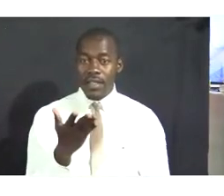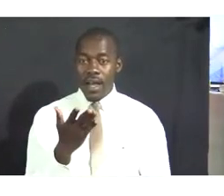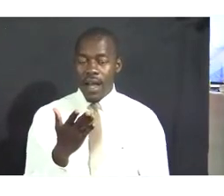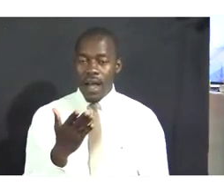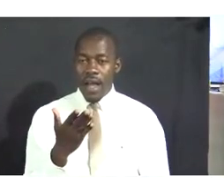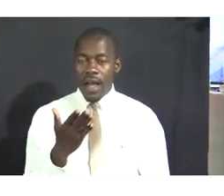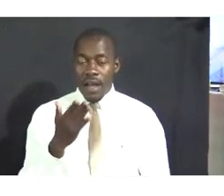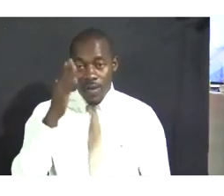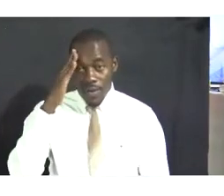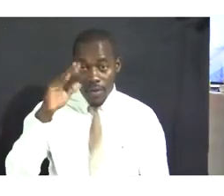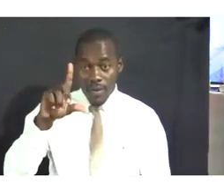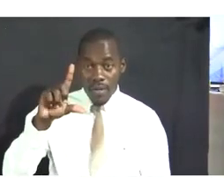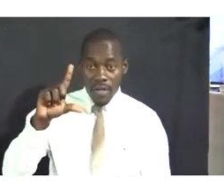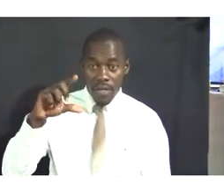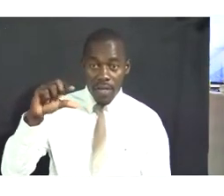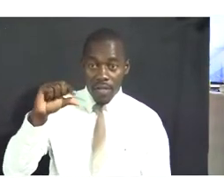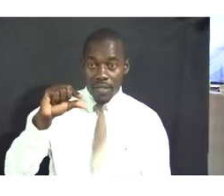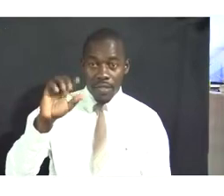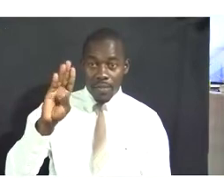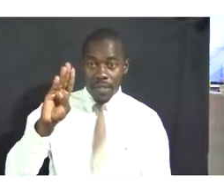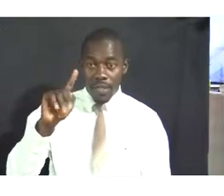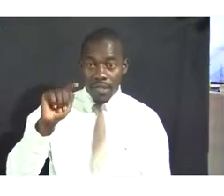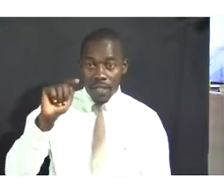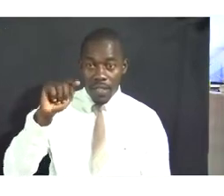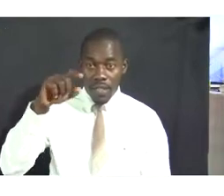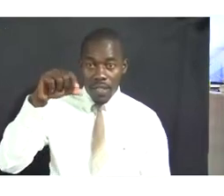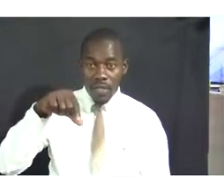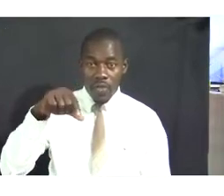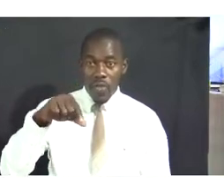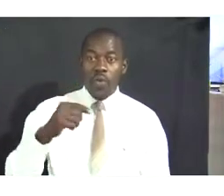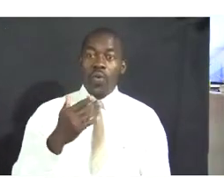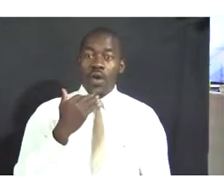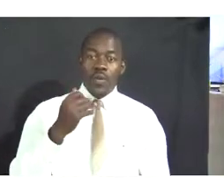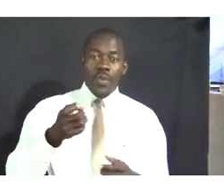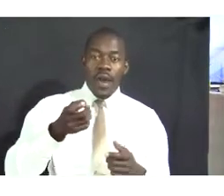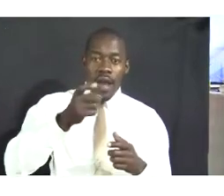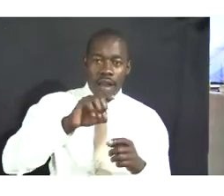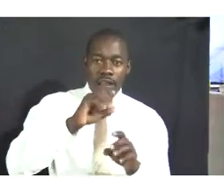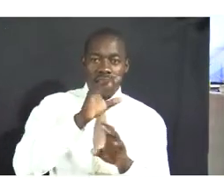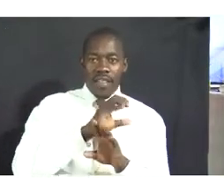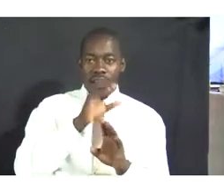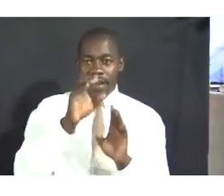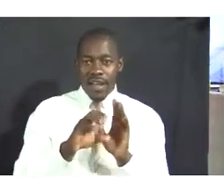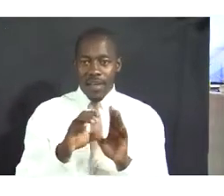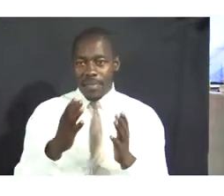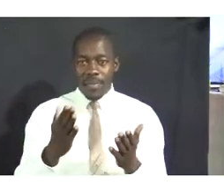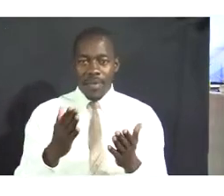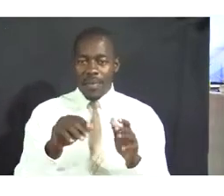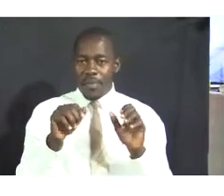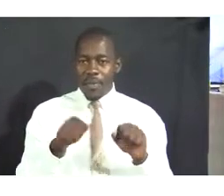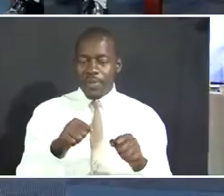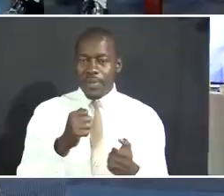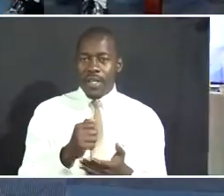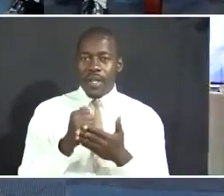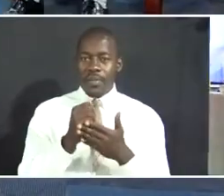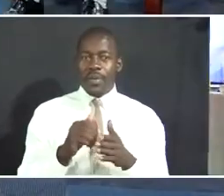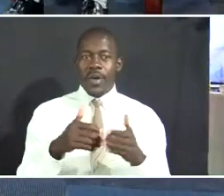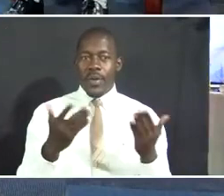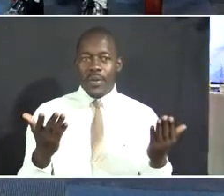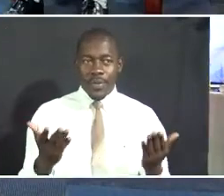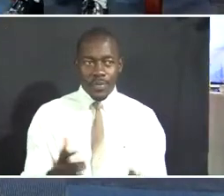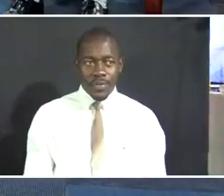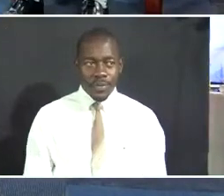do we address the addition of LGBTQ in the curriculum? I can start and then